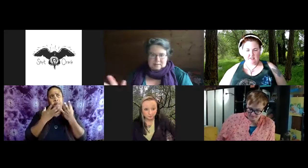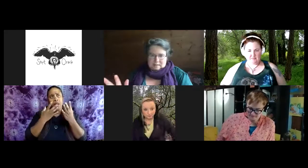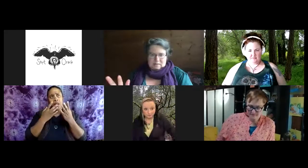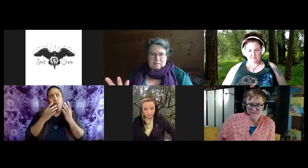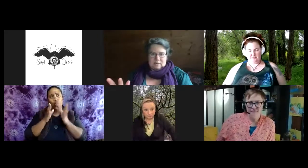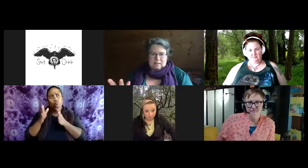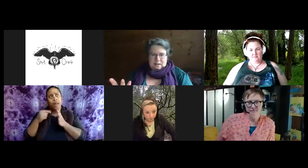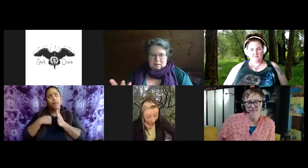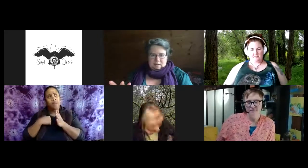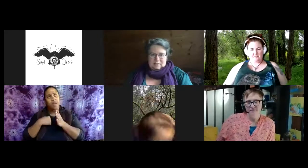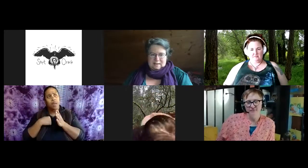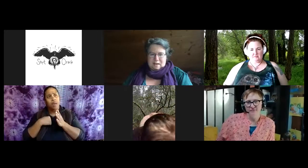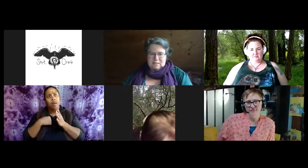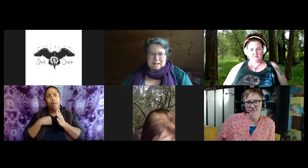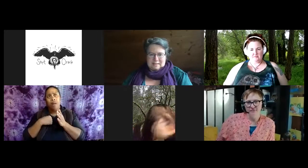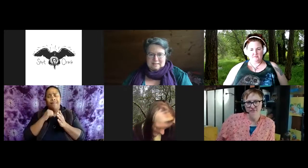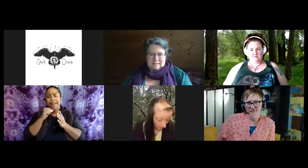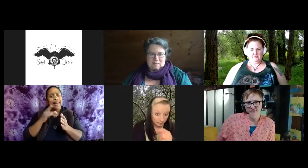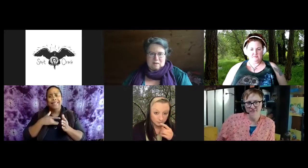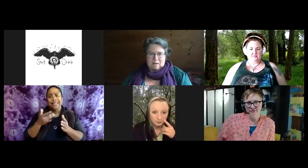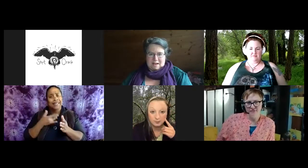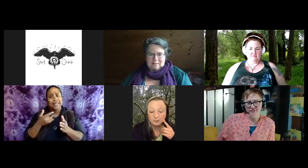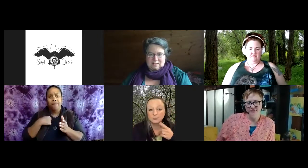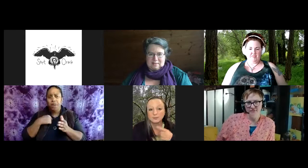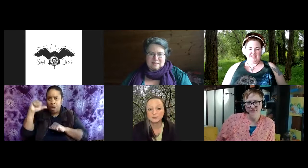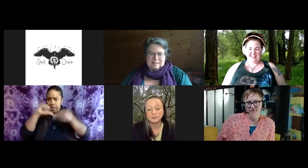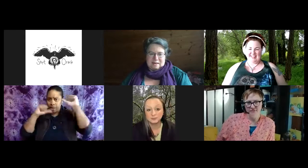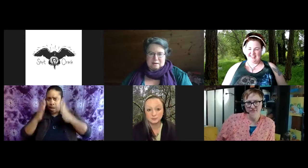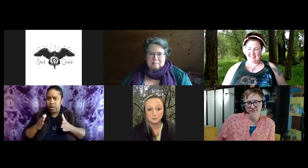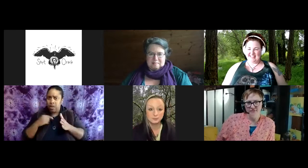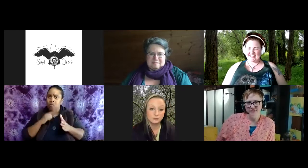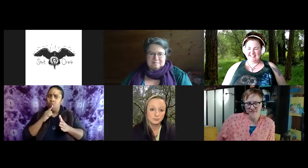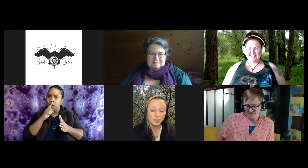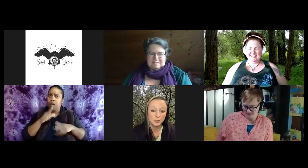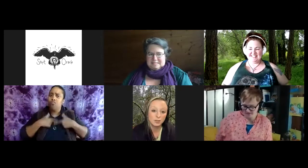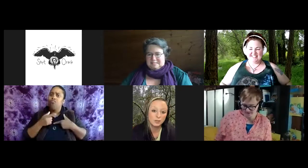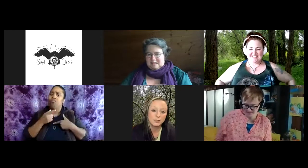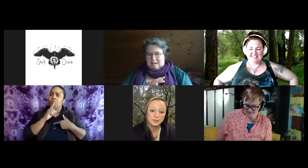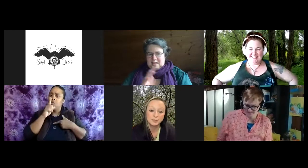like not sensitive person at all. Like I'm a scientist, I'm very practical, kind